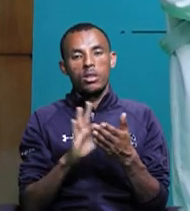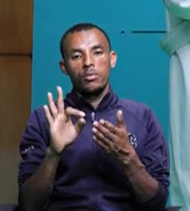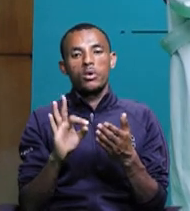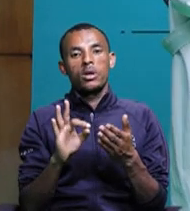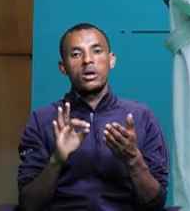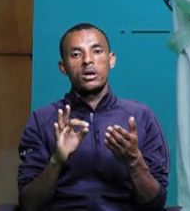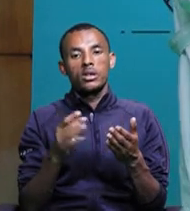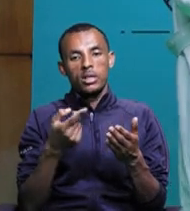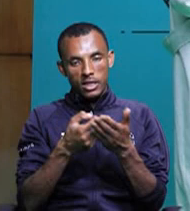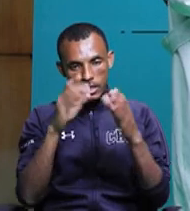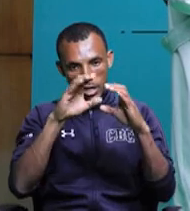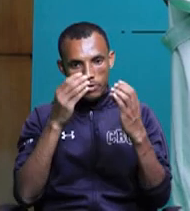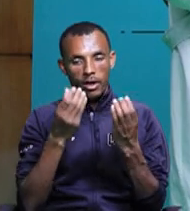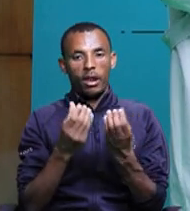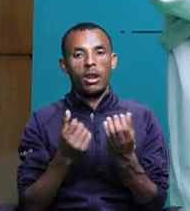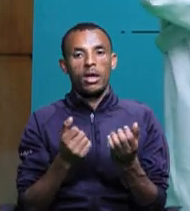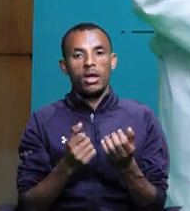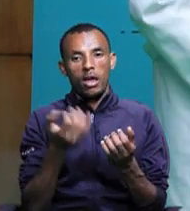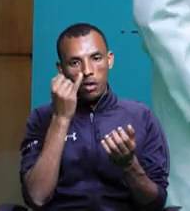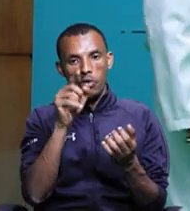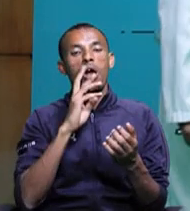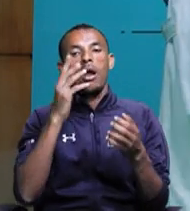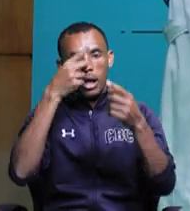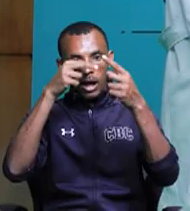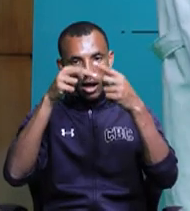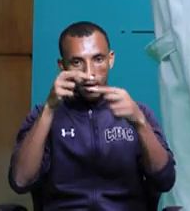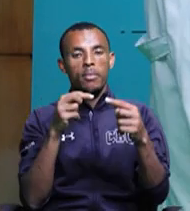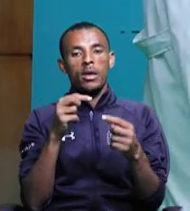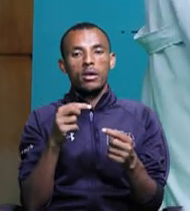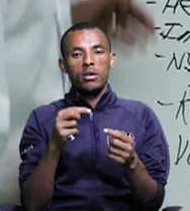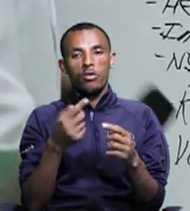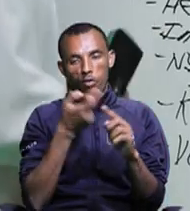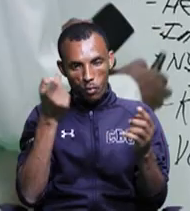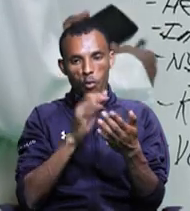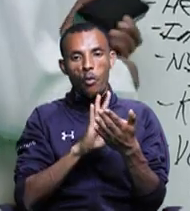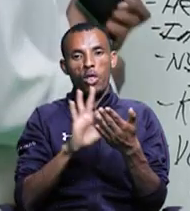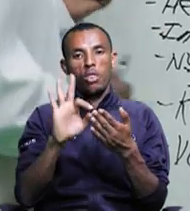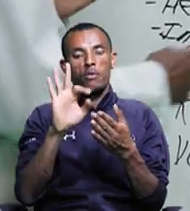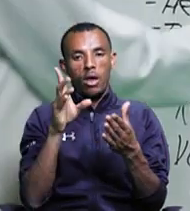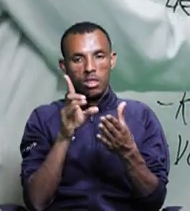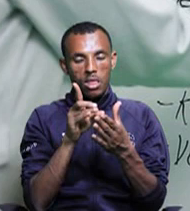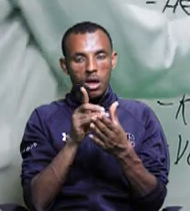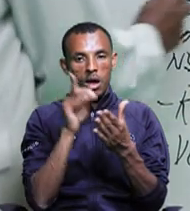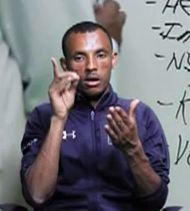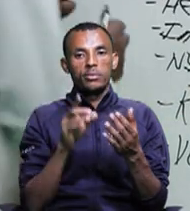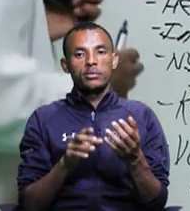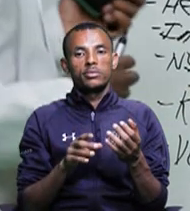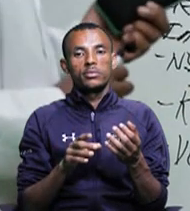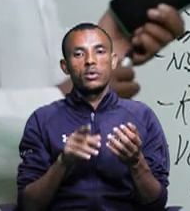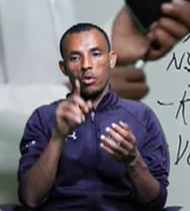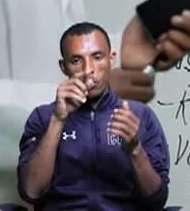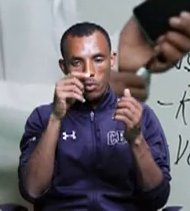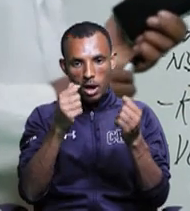when it was classified. If you are coming from quantitative data, we